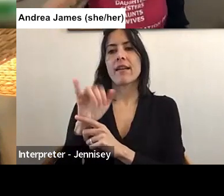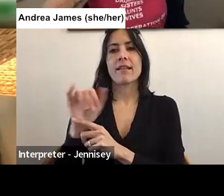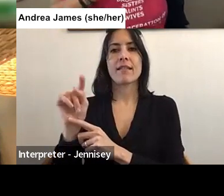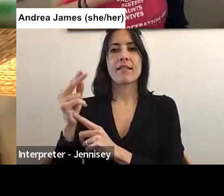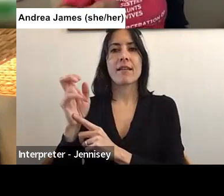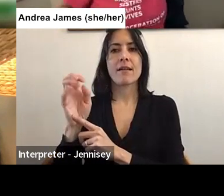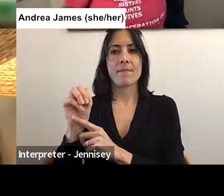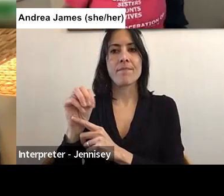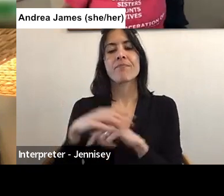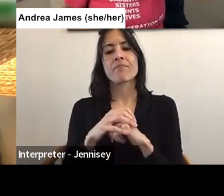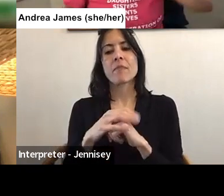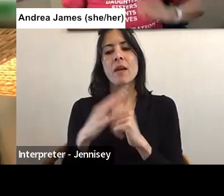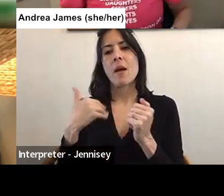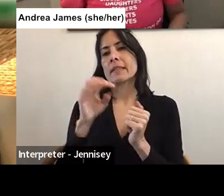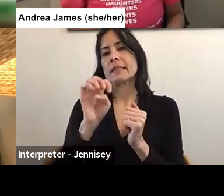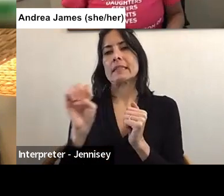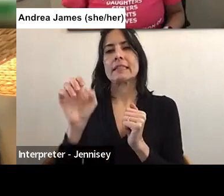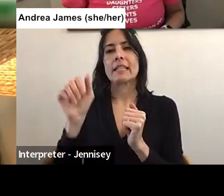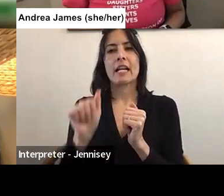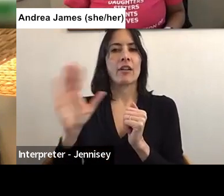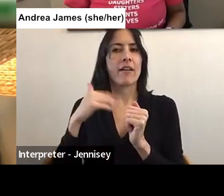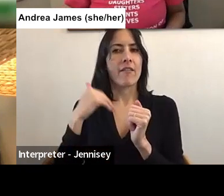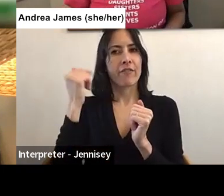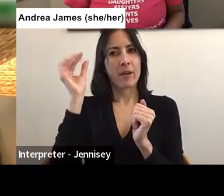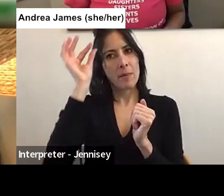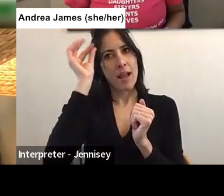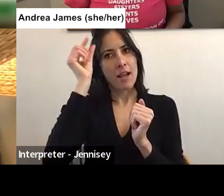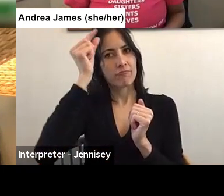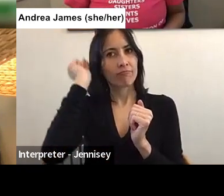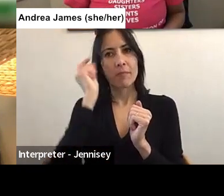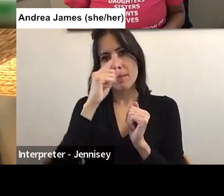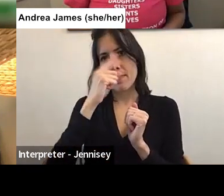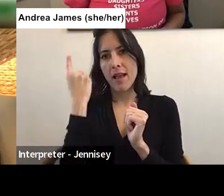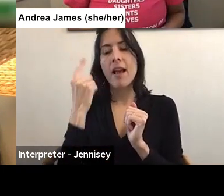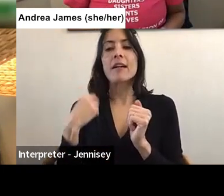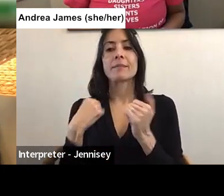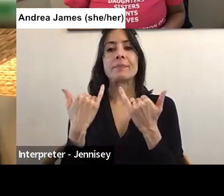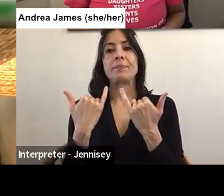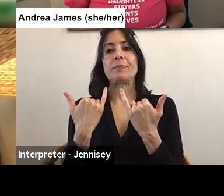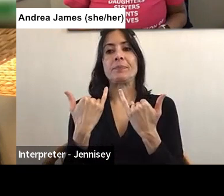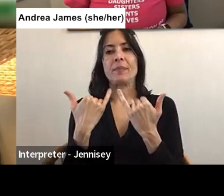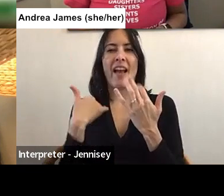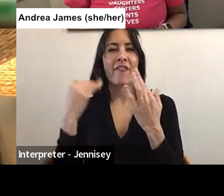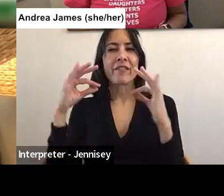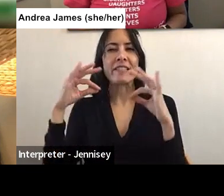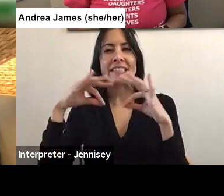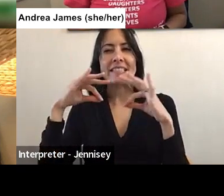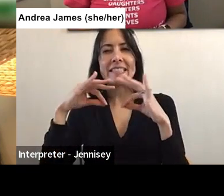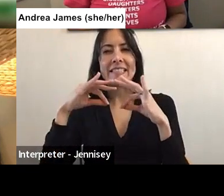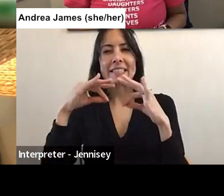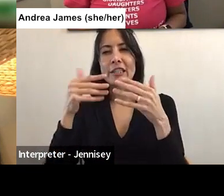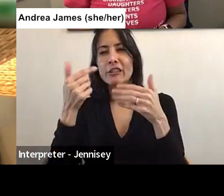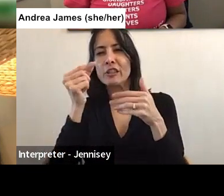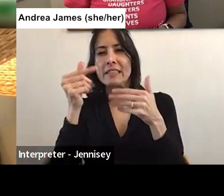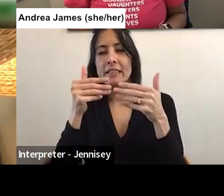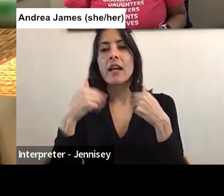I'm a youngish East Asian person with short black and teal hair, currently wearing a dark zipper pullover.